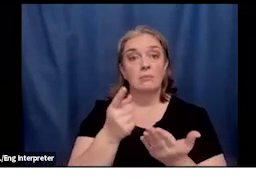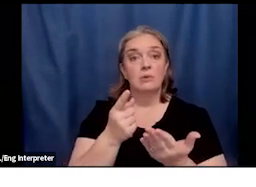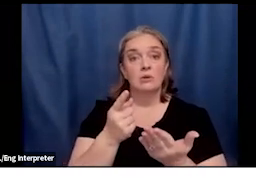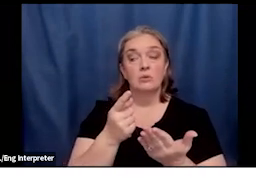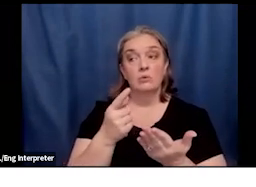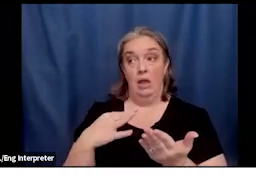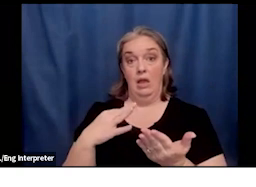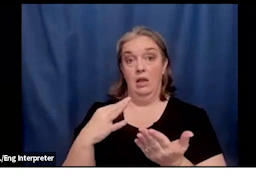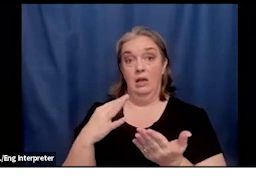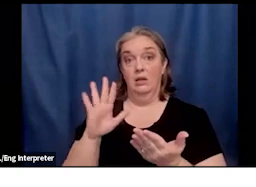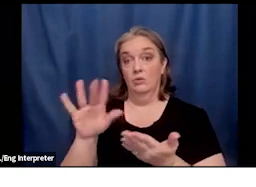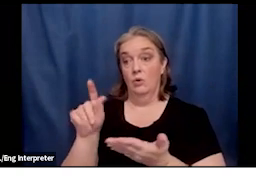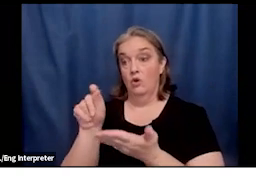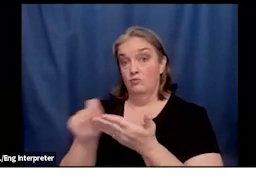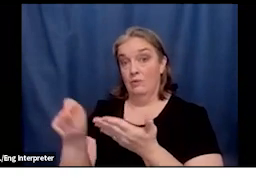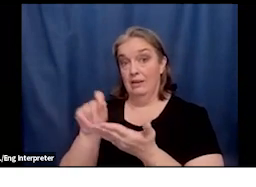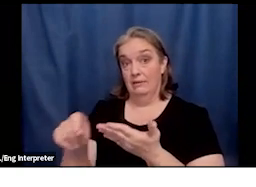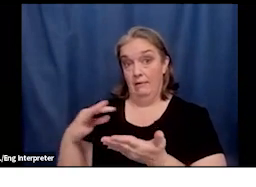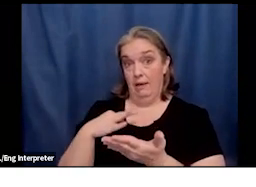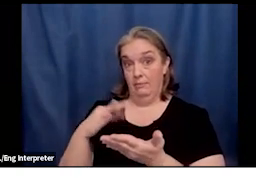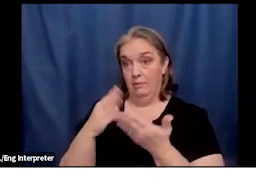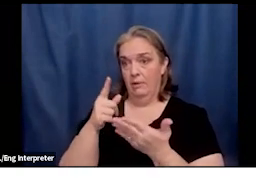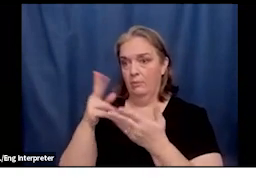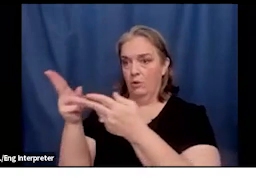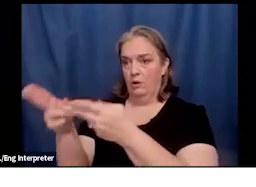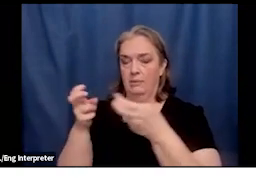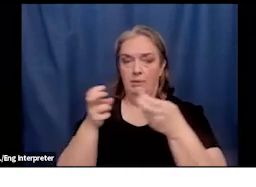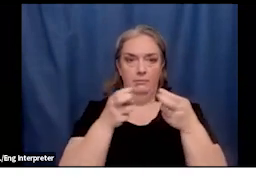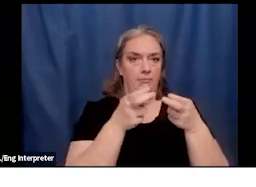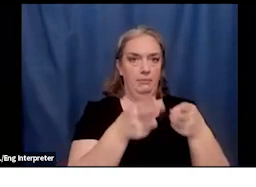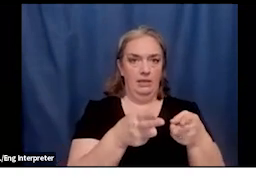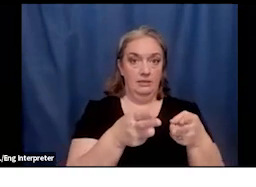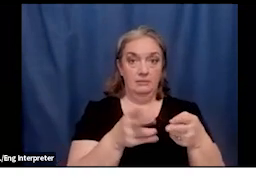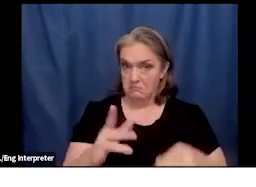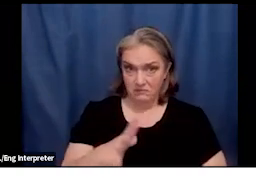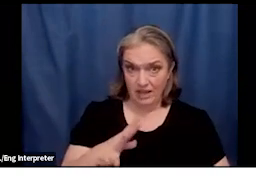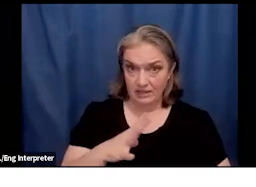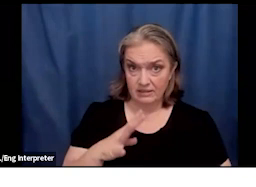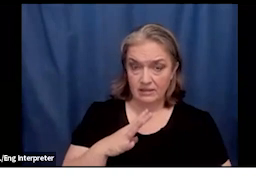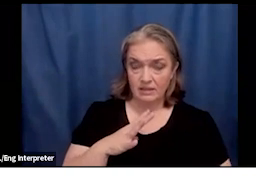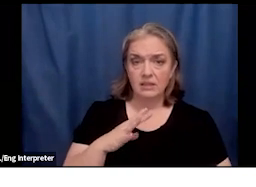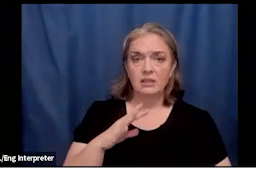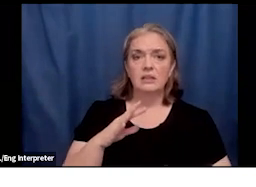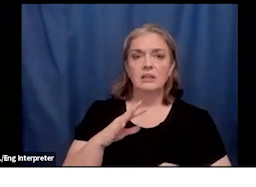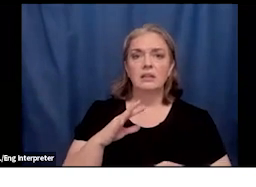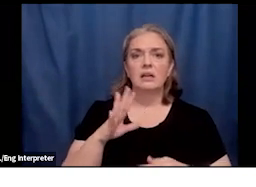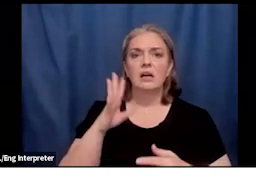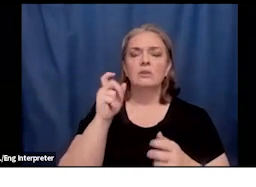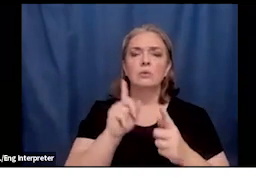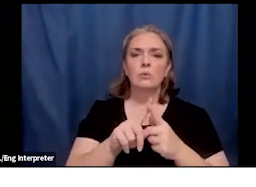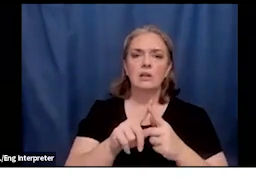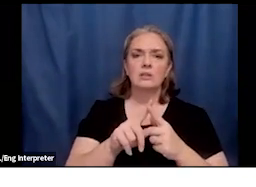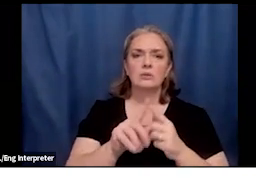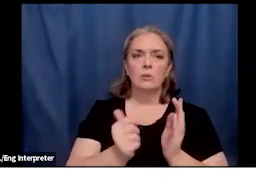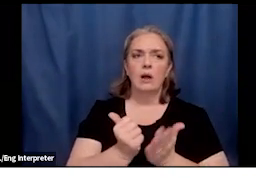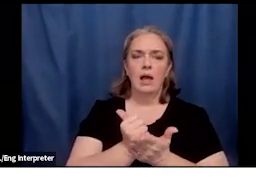of your written application narrative over here. That would totally be okay. We're just trying to build